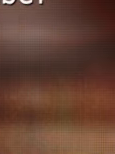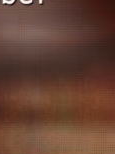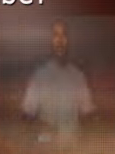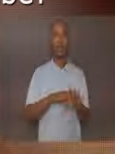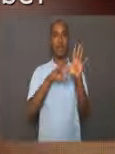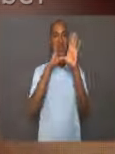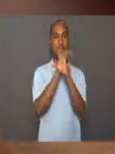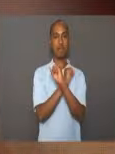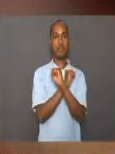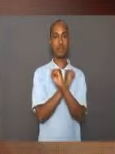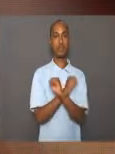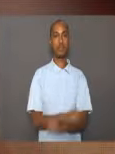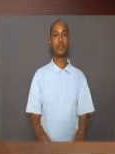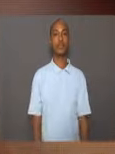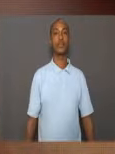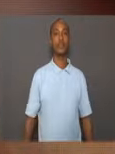Time's up.